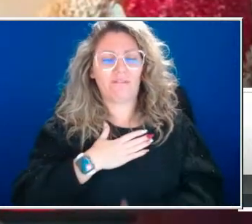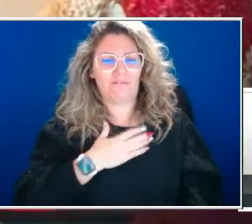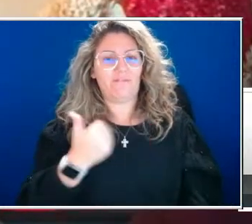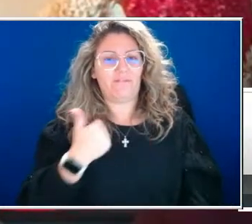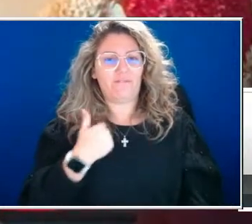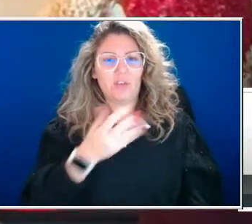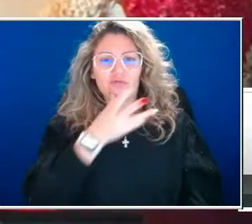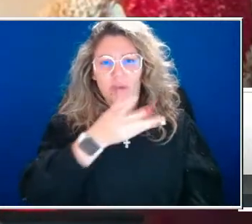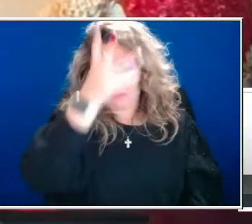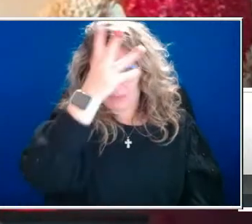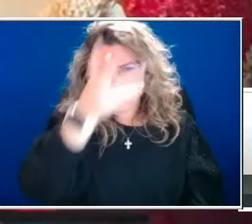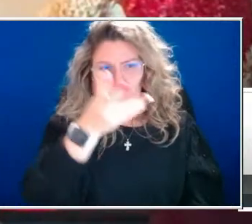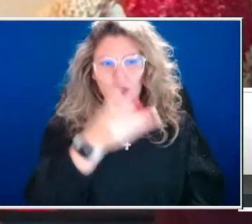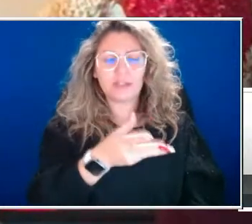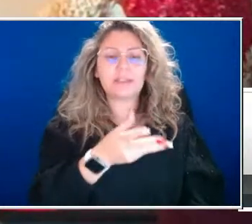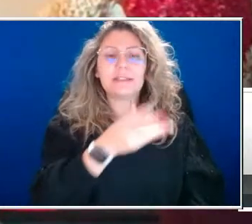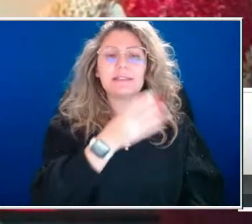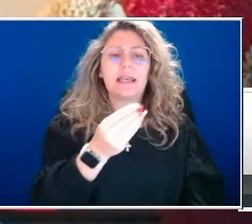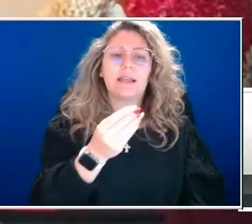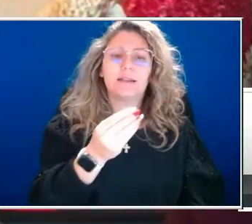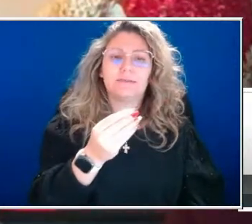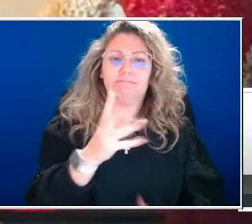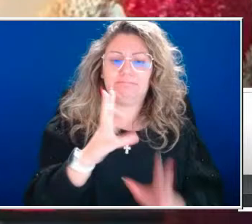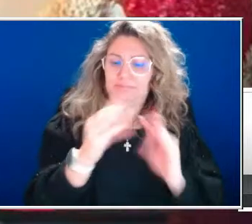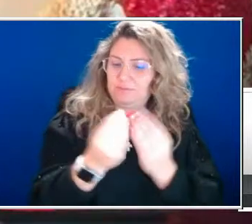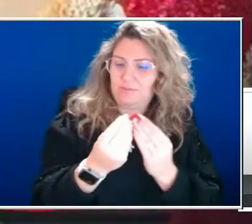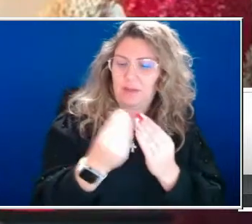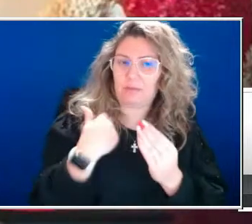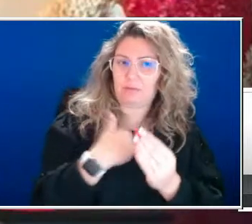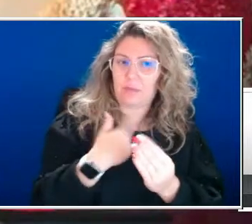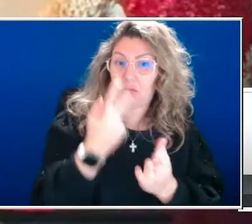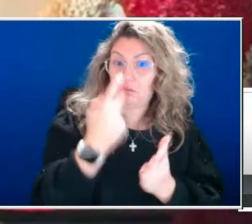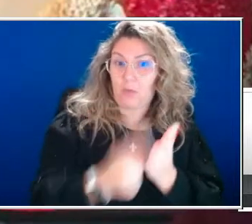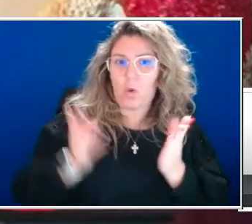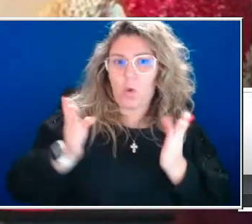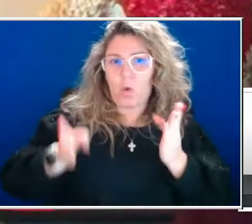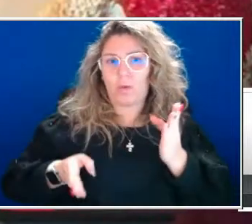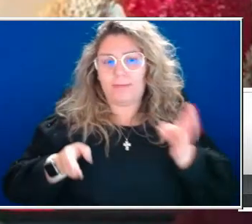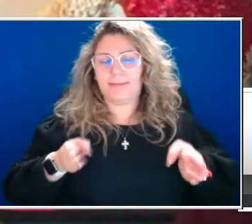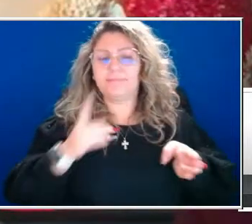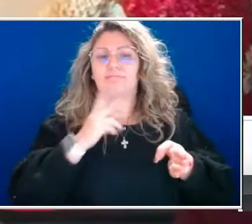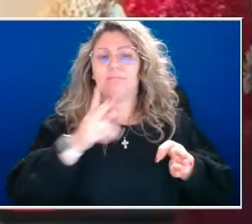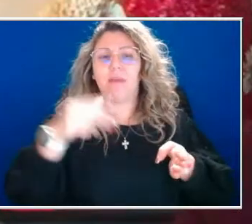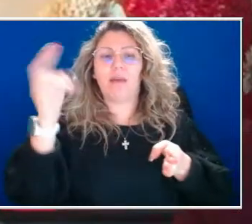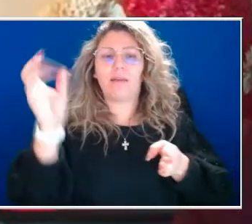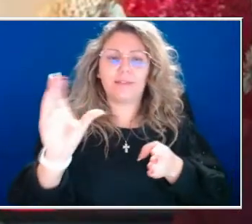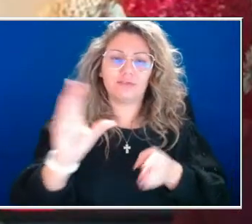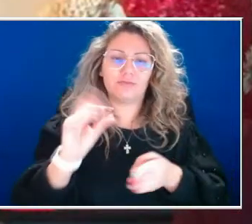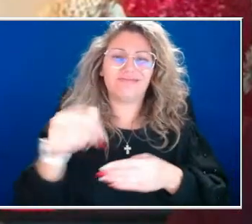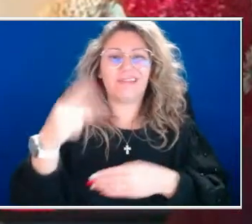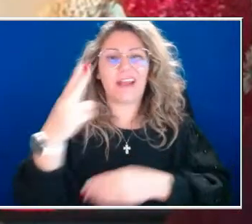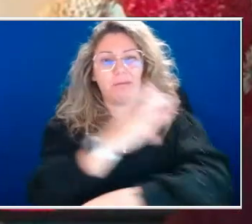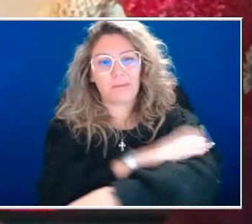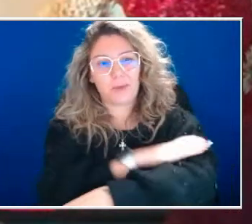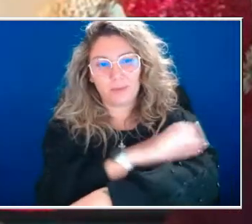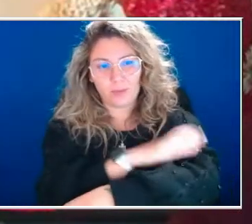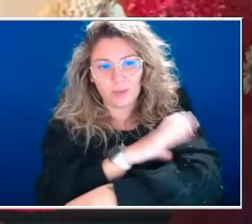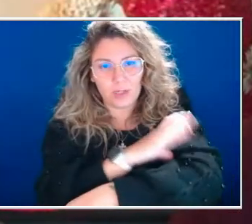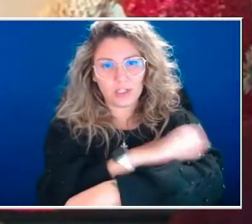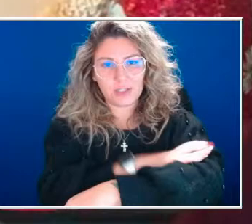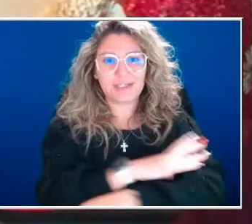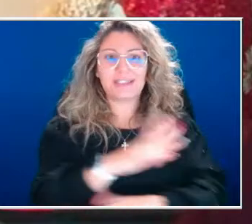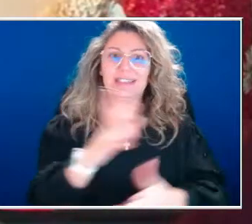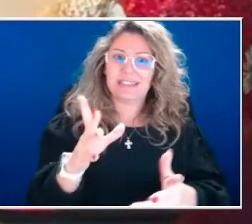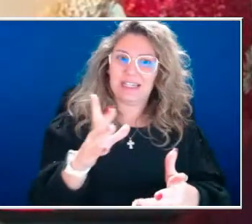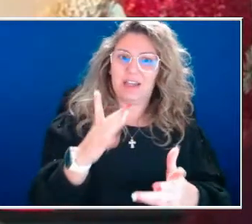really family members on both sides who have heart disease, high cholesterol, and high blood pressure issues. So I've been sensitive to that since